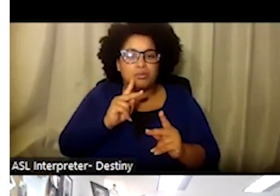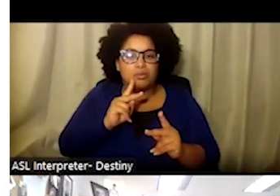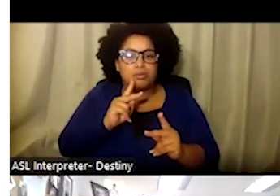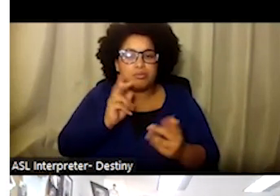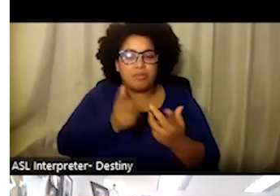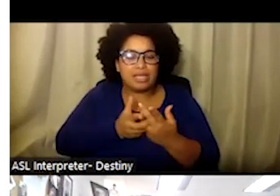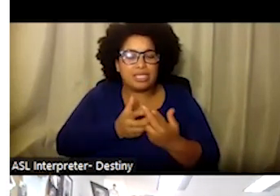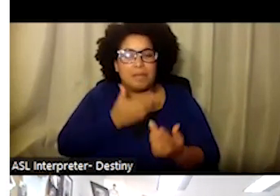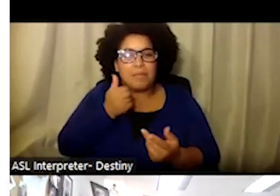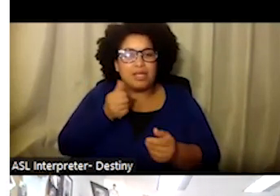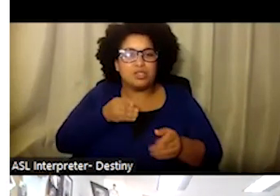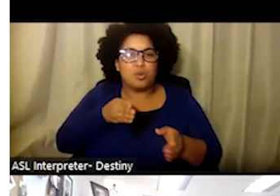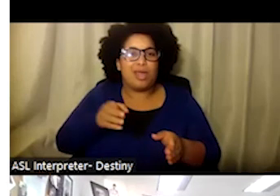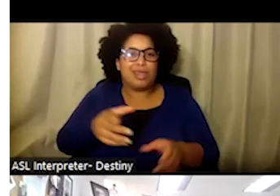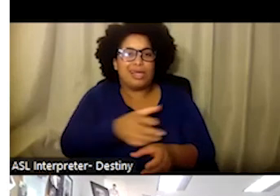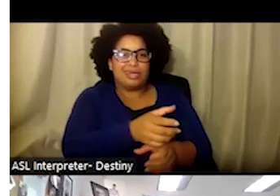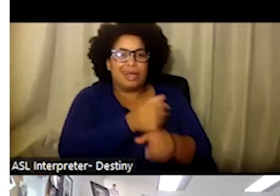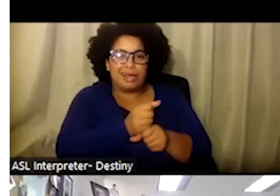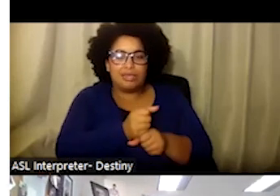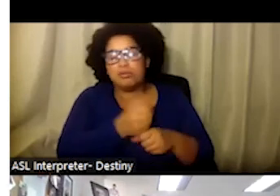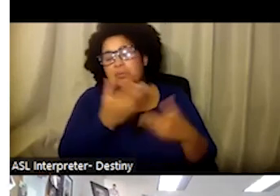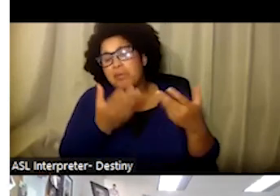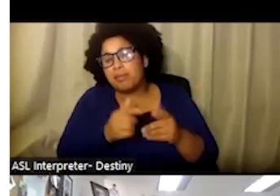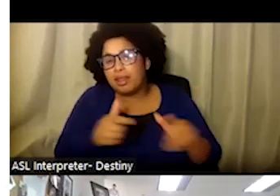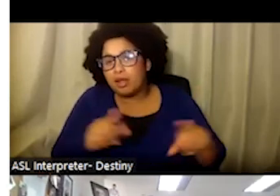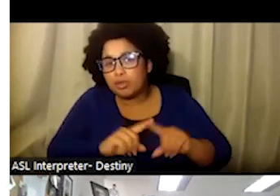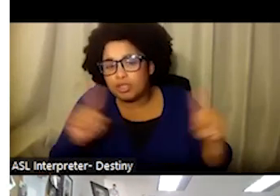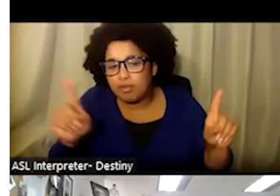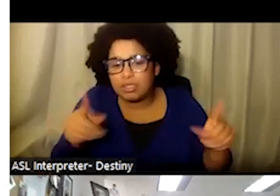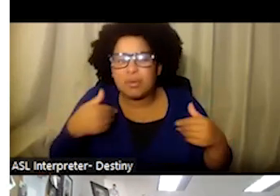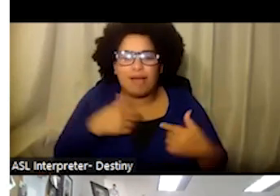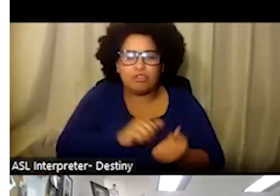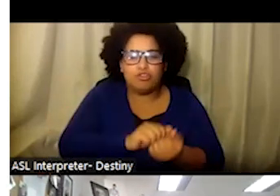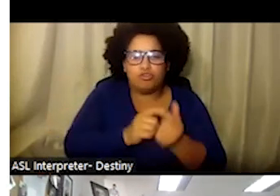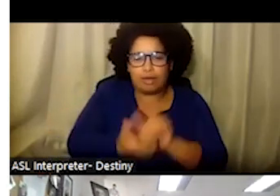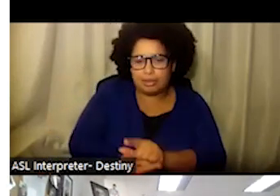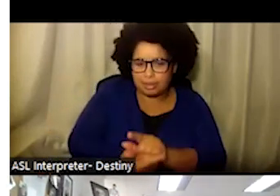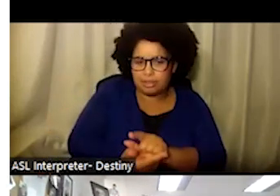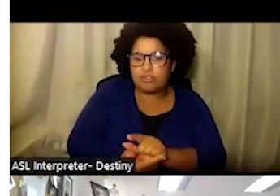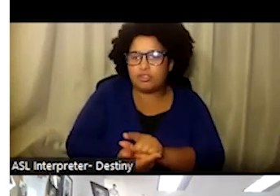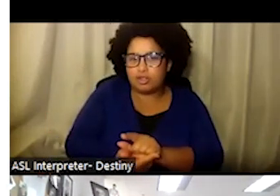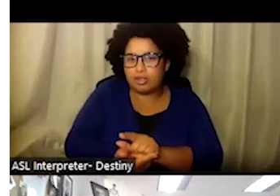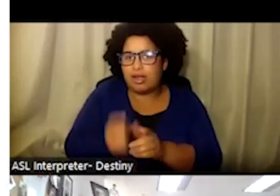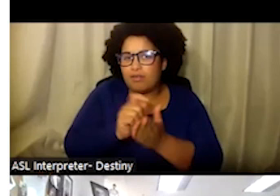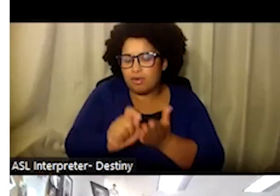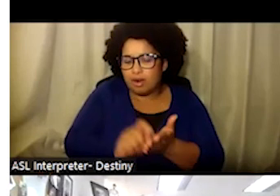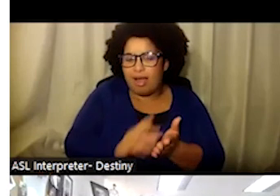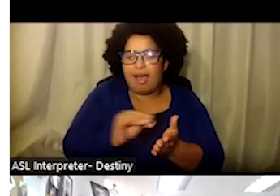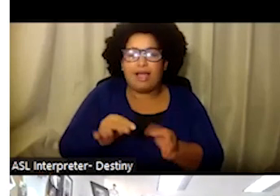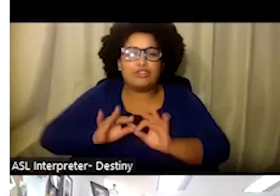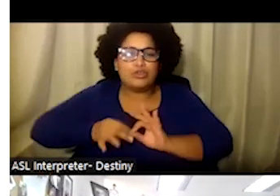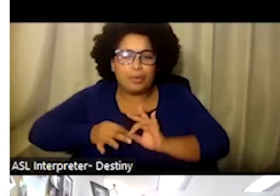receive it. So in different languages, so that we have translation of our written documents and interpretation